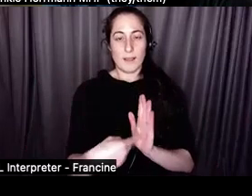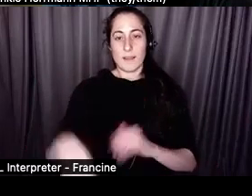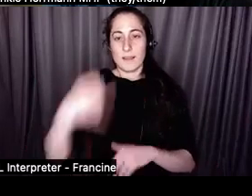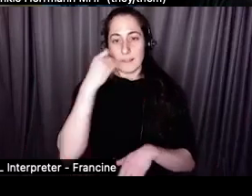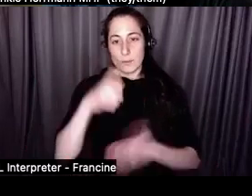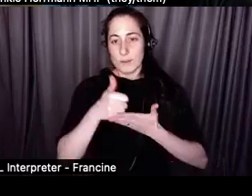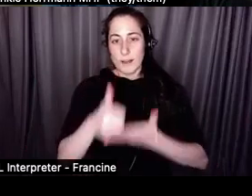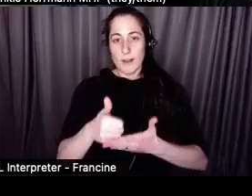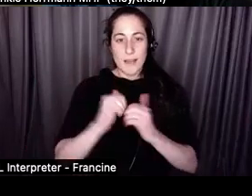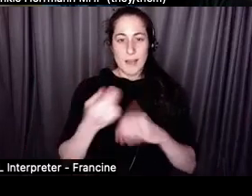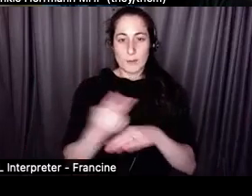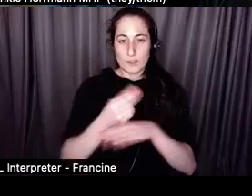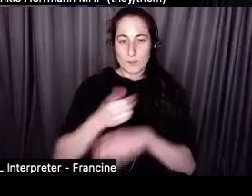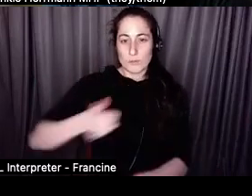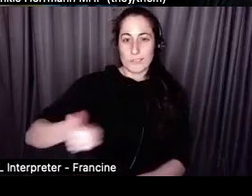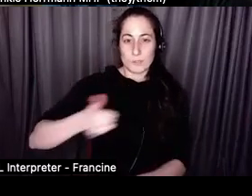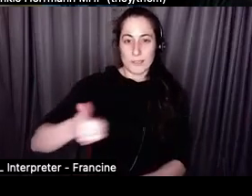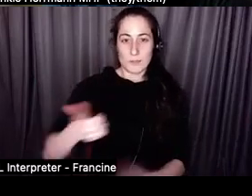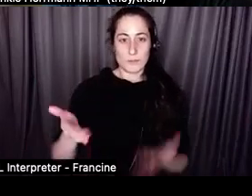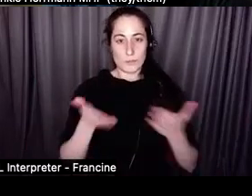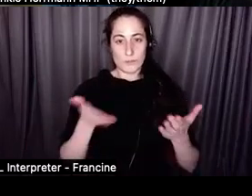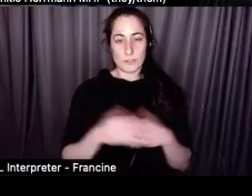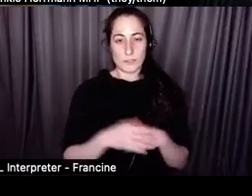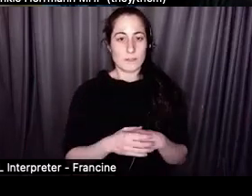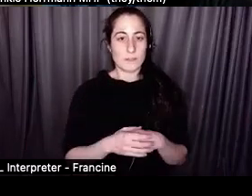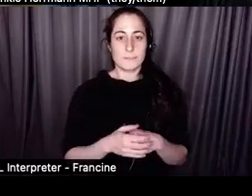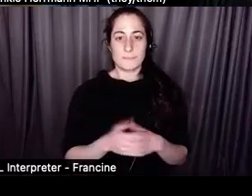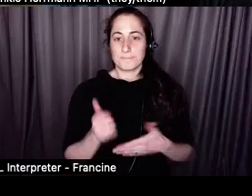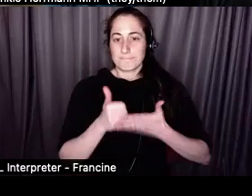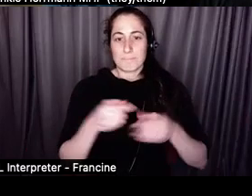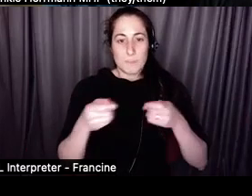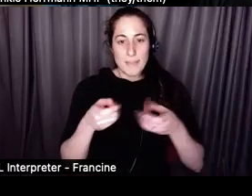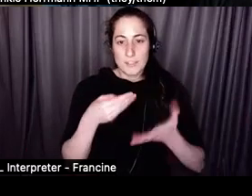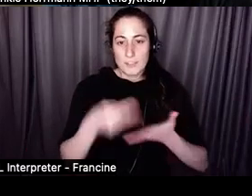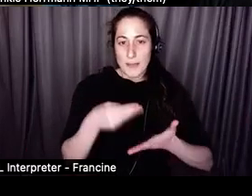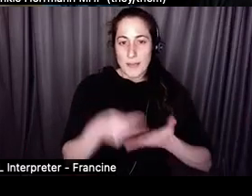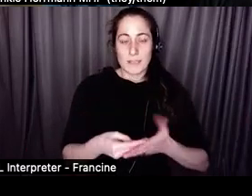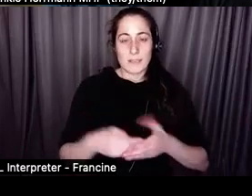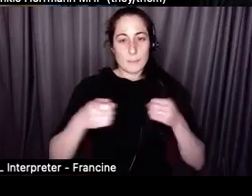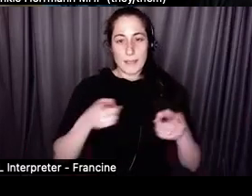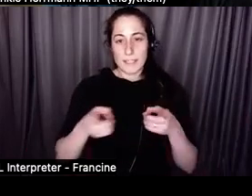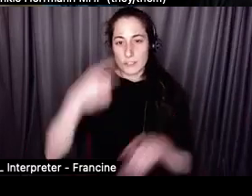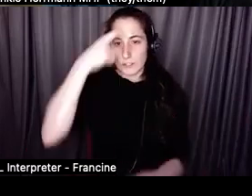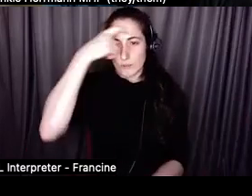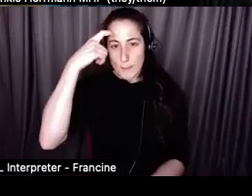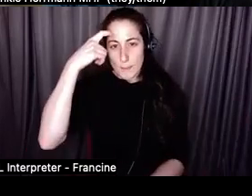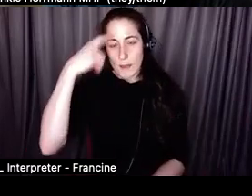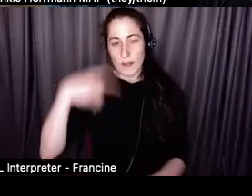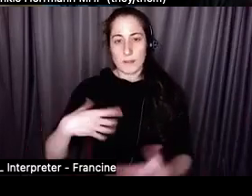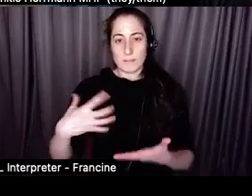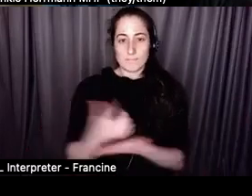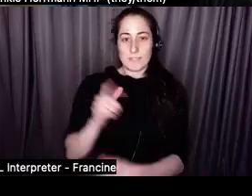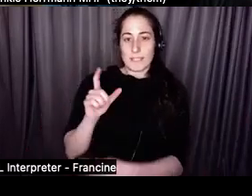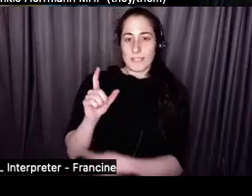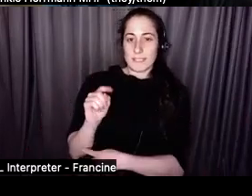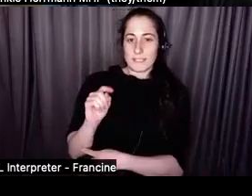with how to use transportation services, assistance with managing money, managing traumas, or securing TTY services.